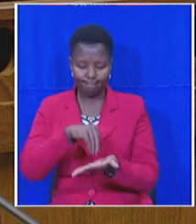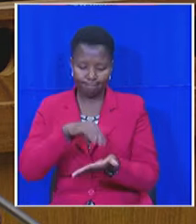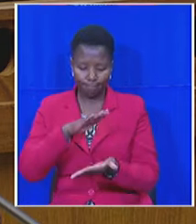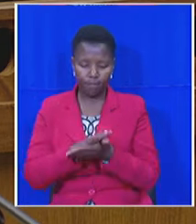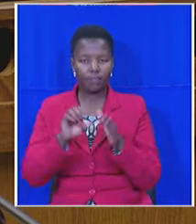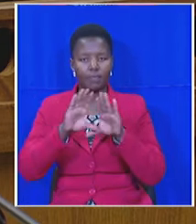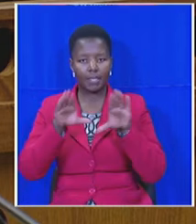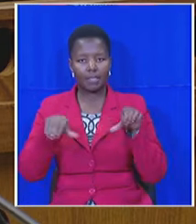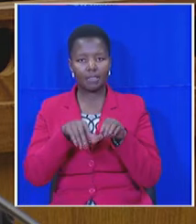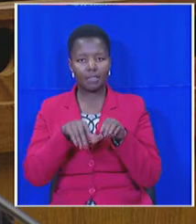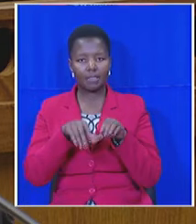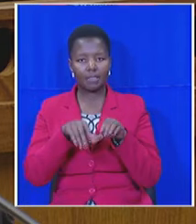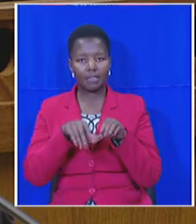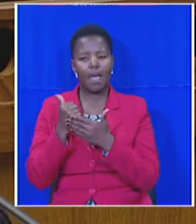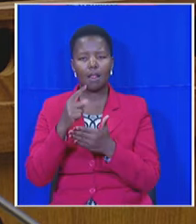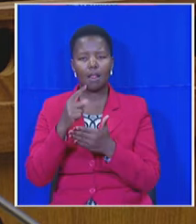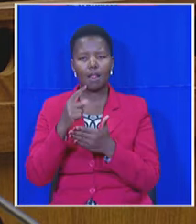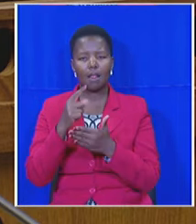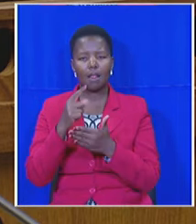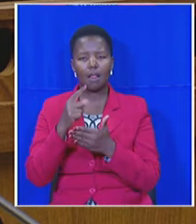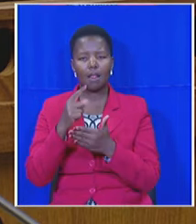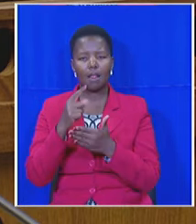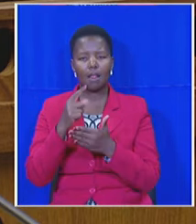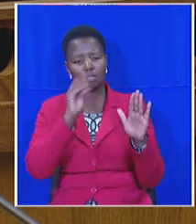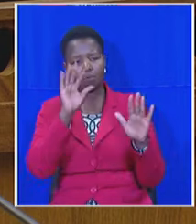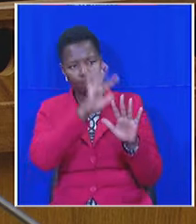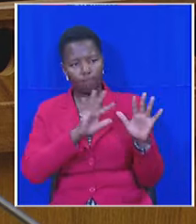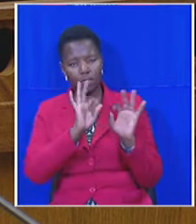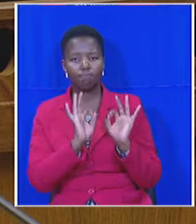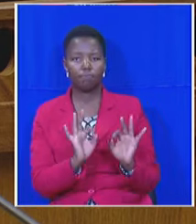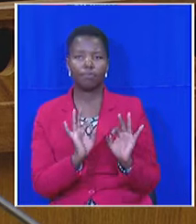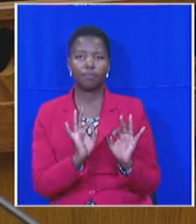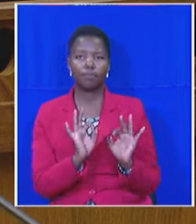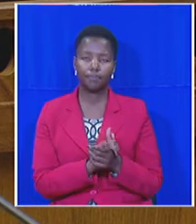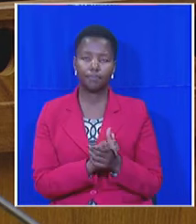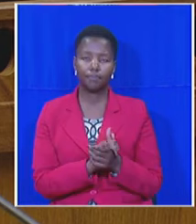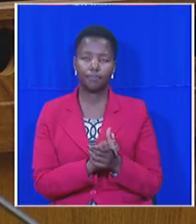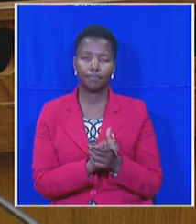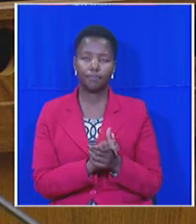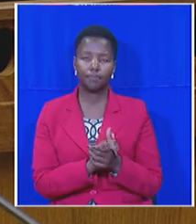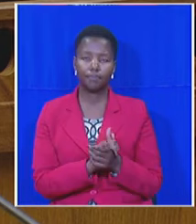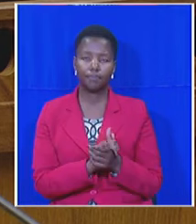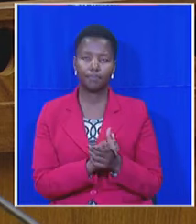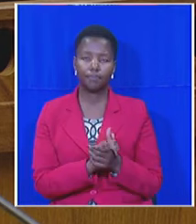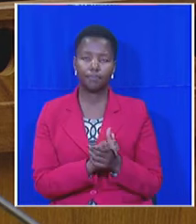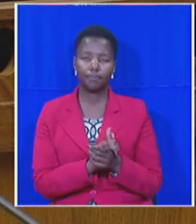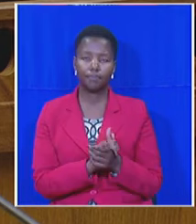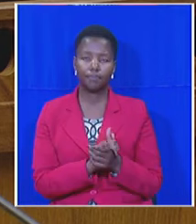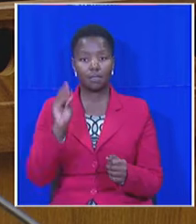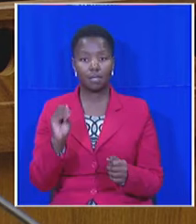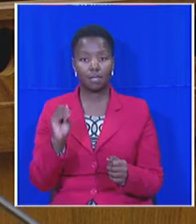National Population Register as the only entry into that register. South Africans have to